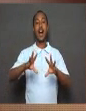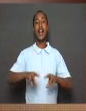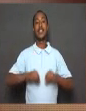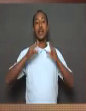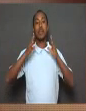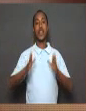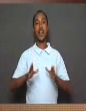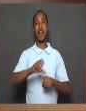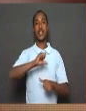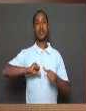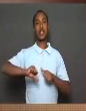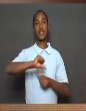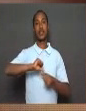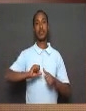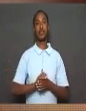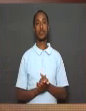acceptor atom.